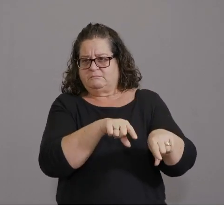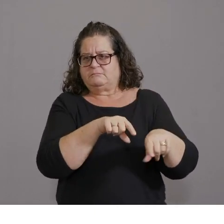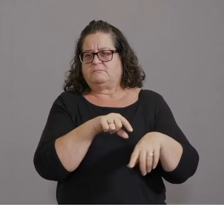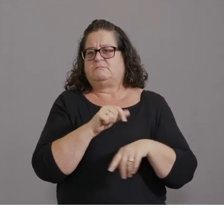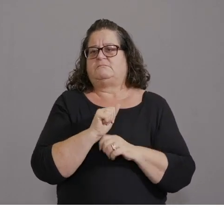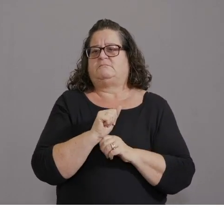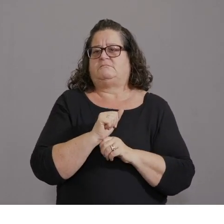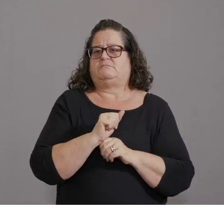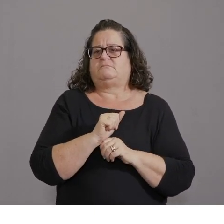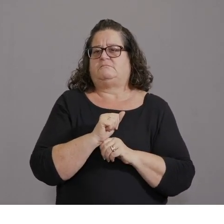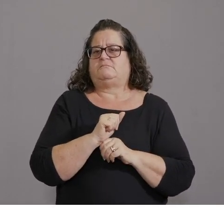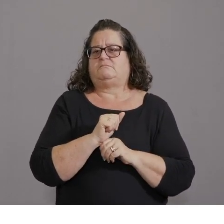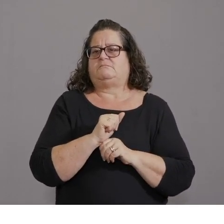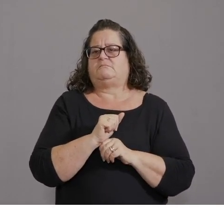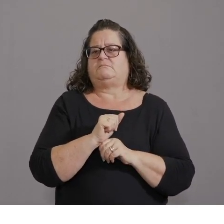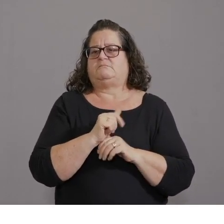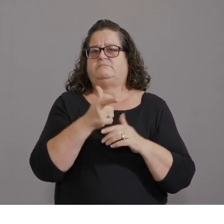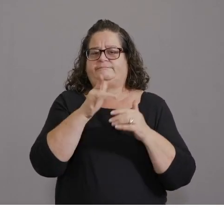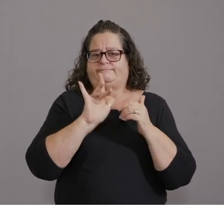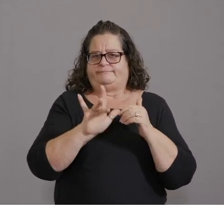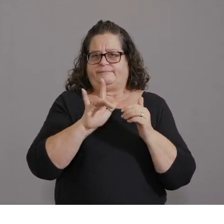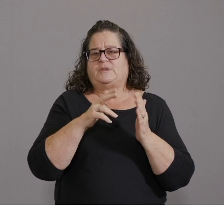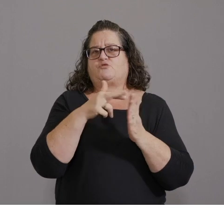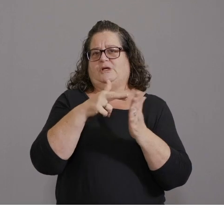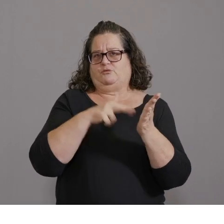registration. So not all